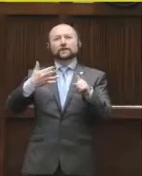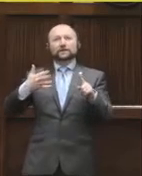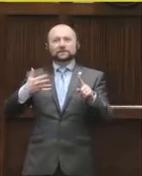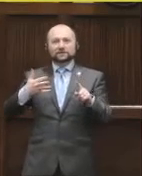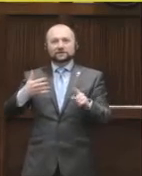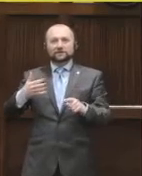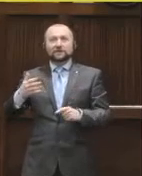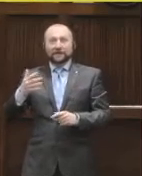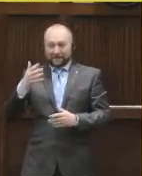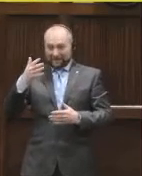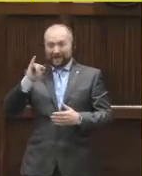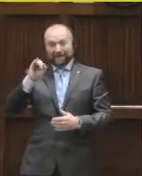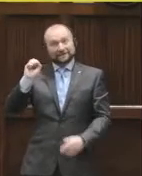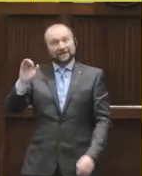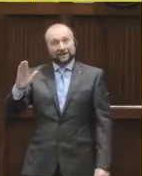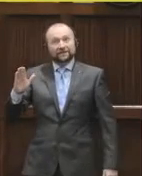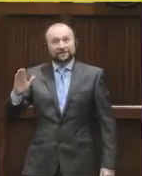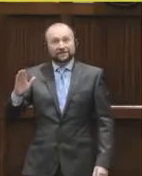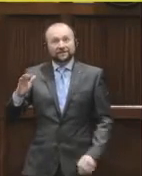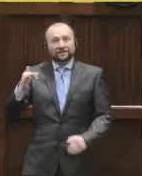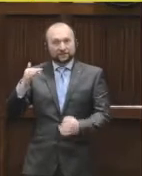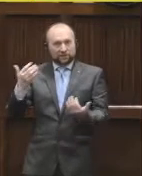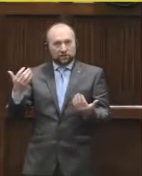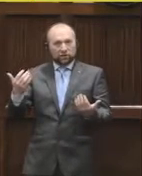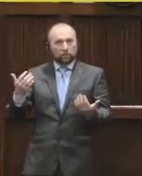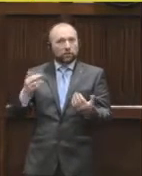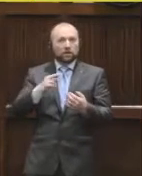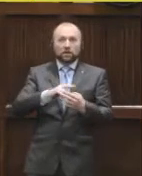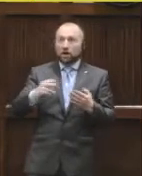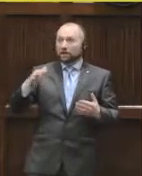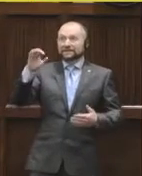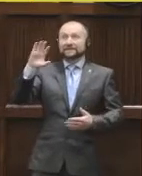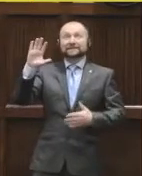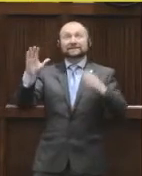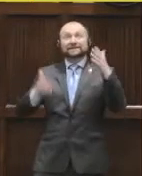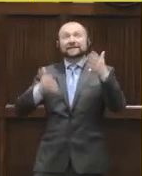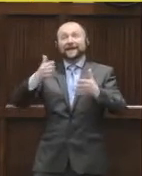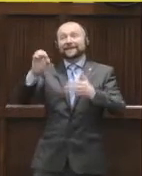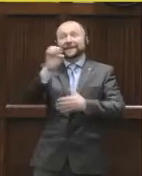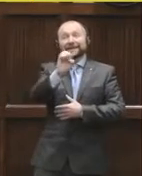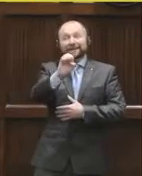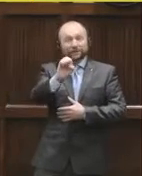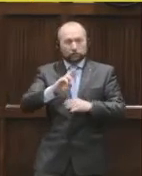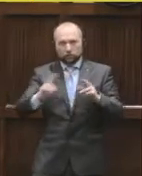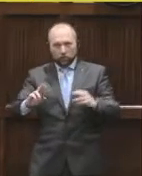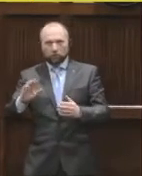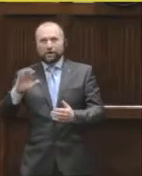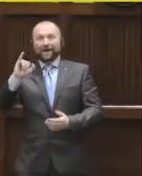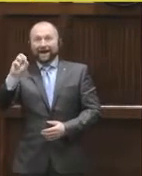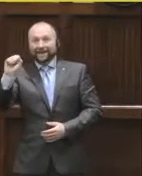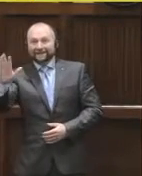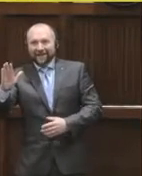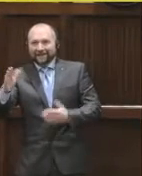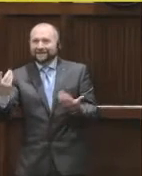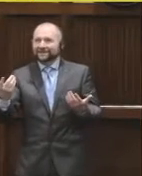Irish Sign Language as opposed to signed English. And when progress started to be made in the late 80s